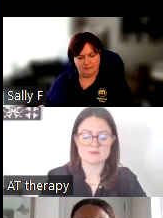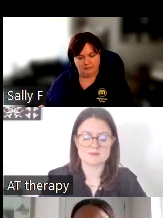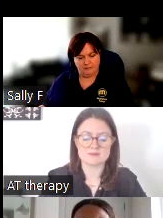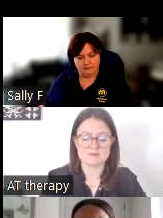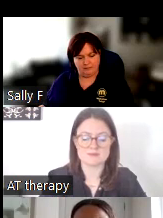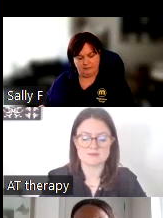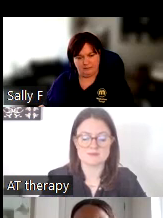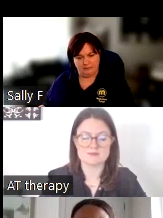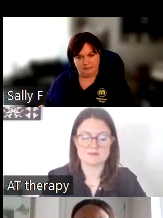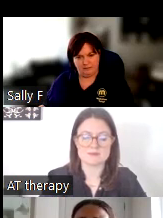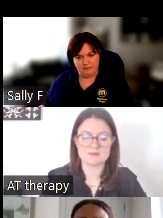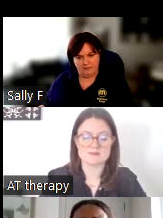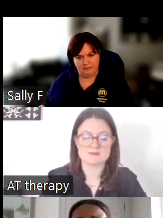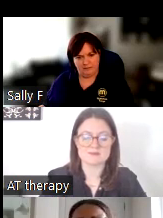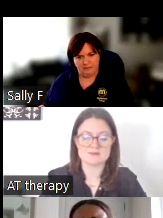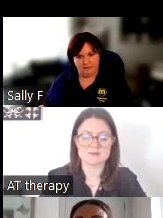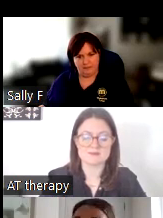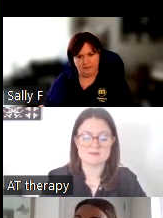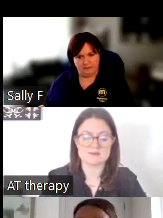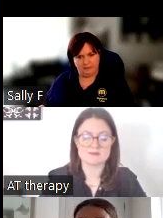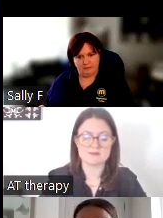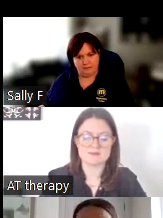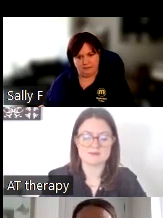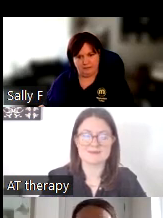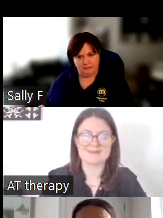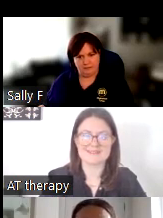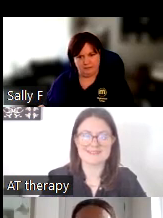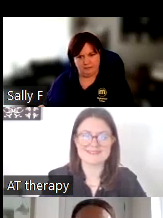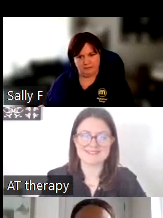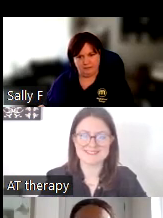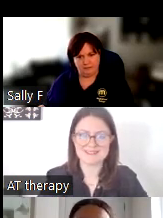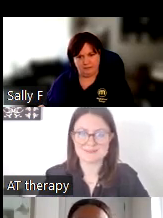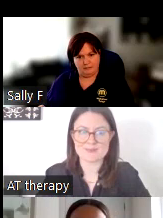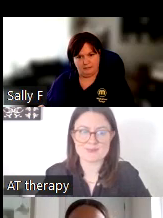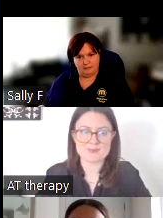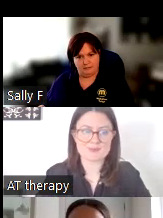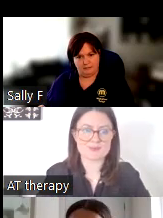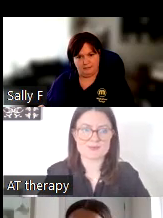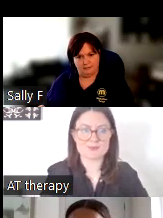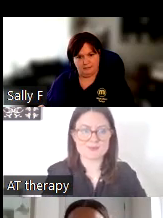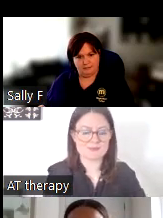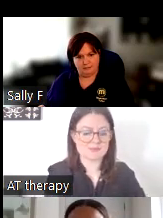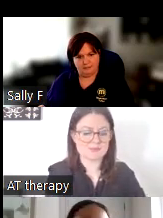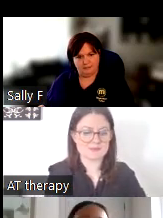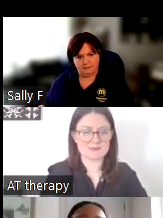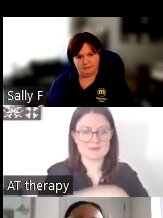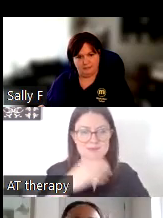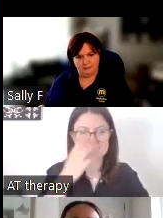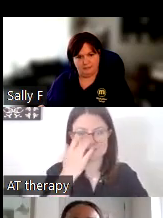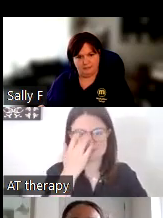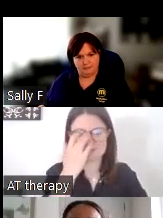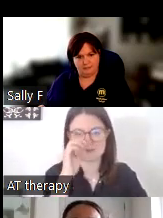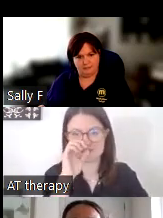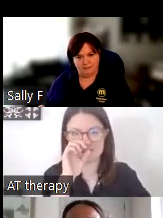order to make sure that that child is supported with Makaton when they're in school, really. So if you are a speech and language therapist writing